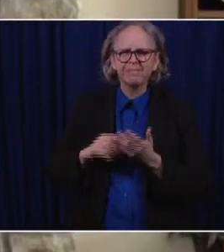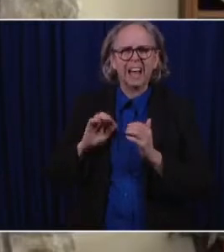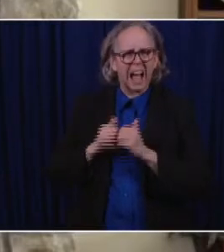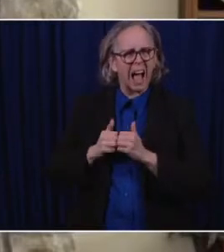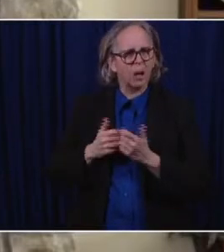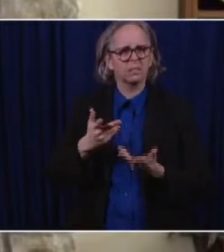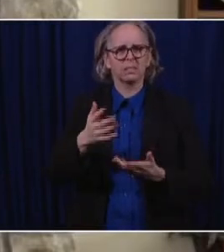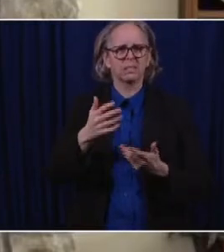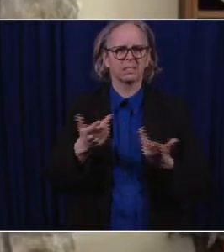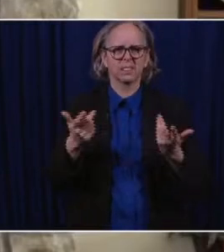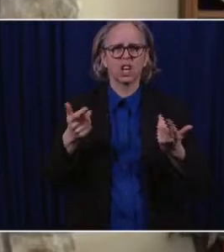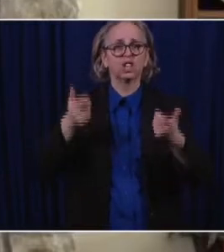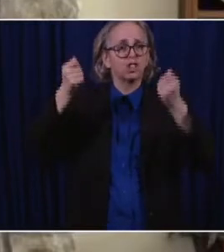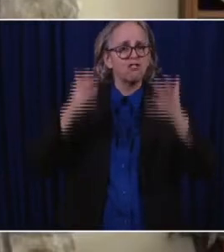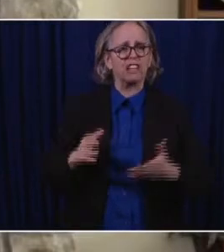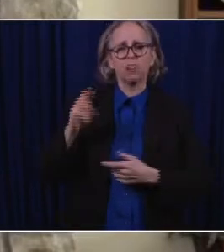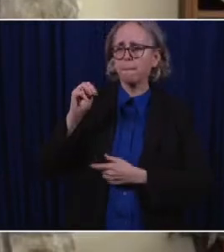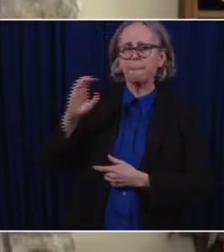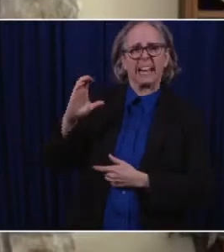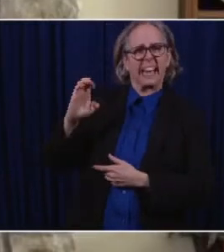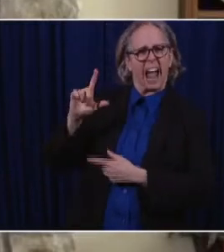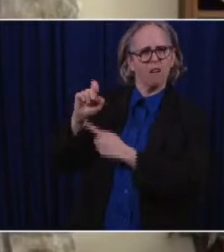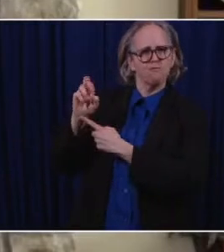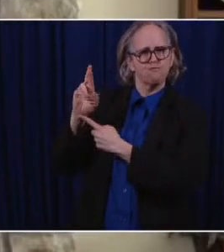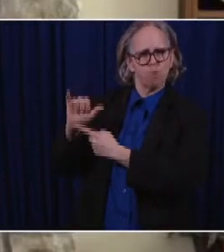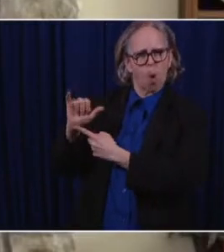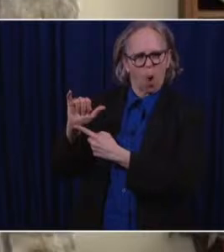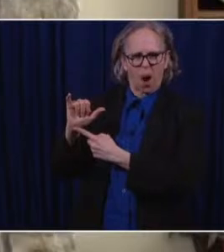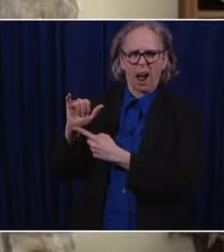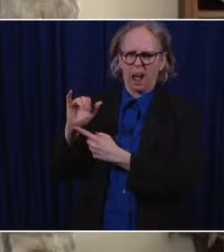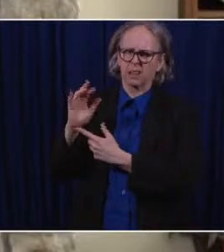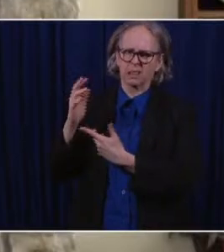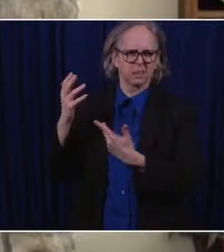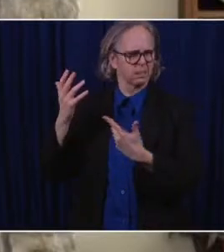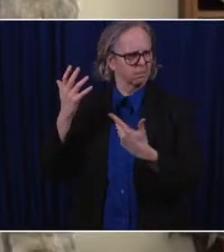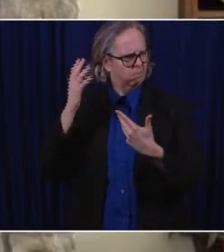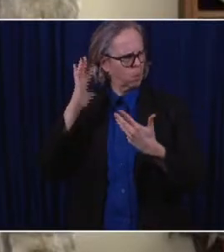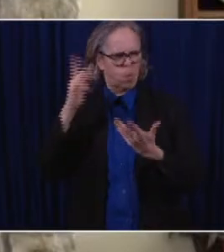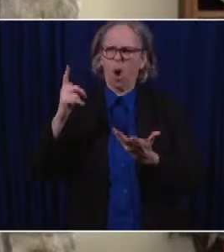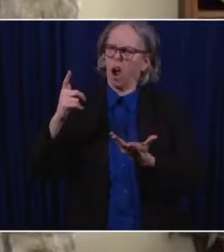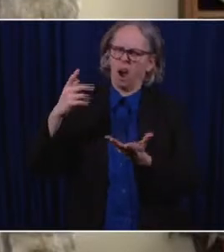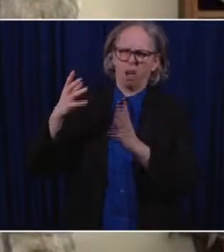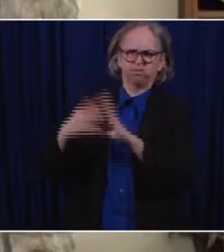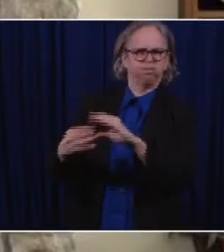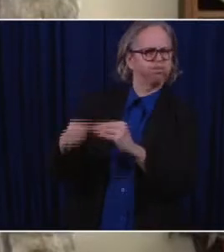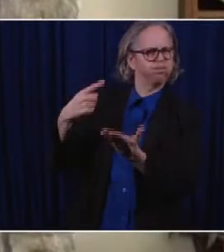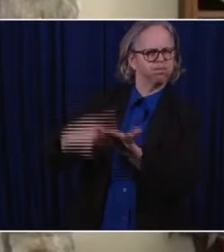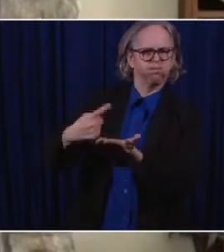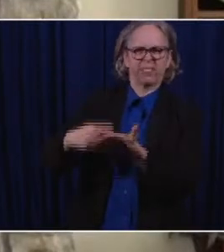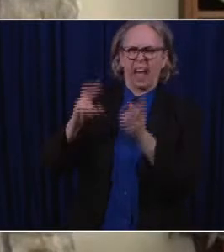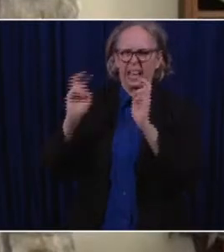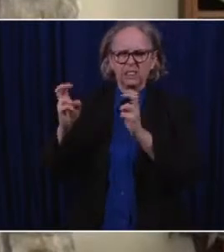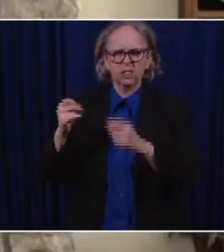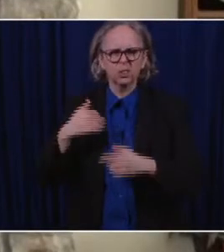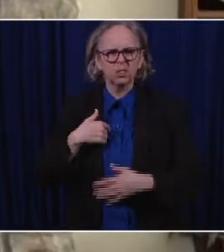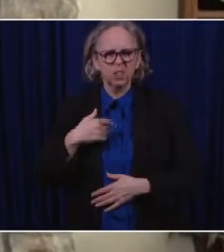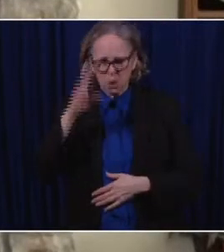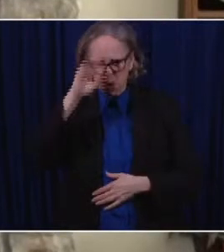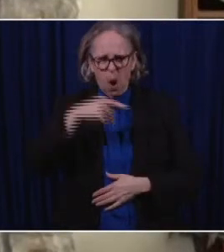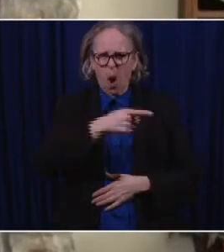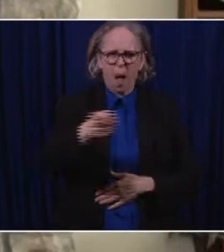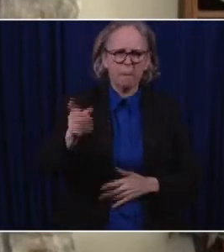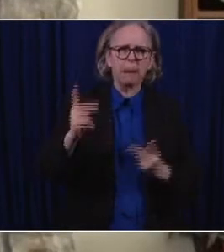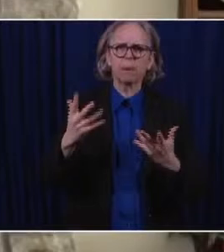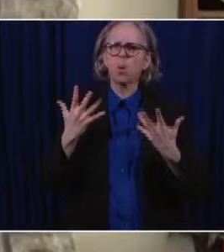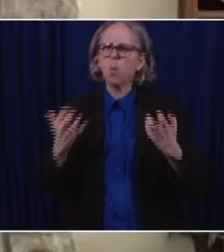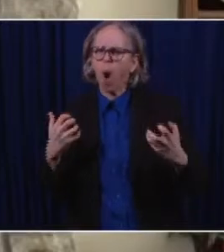been working on that, and she and I were talking about this morning. So we'll have more in the future on that. We know it's a concern. We know